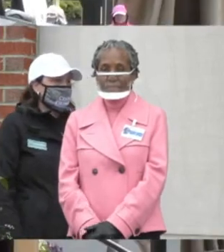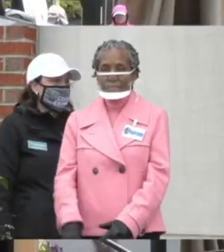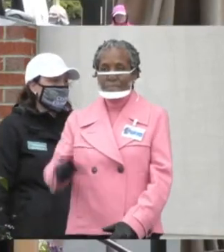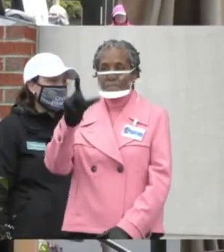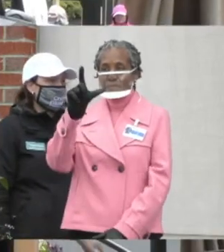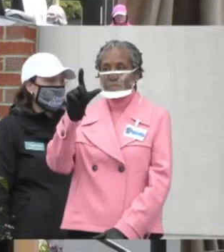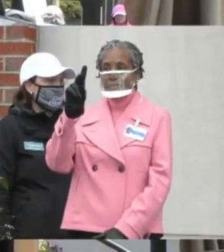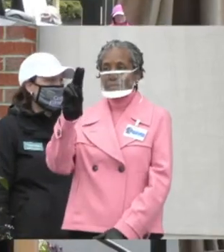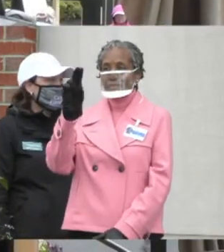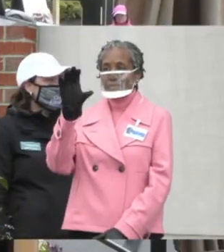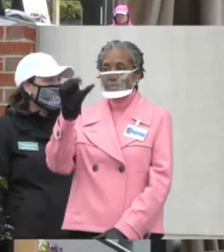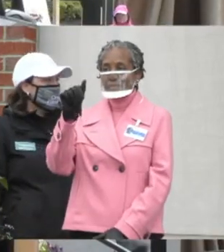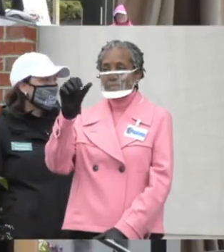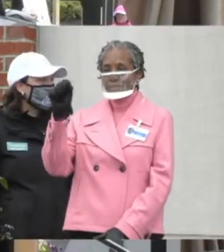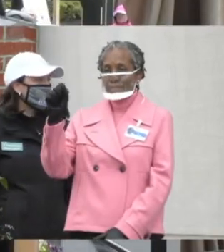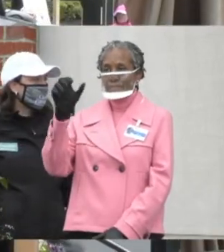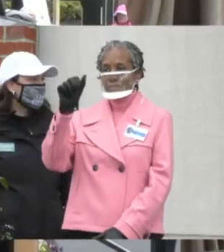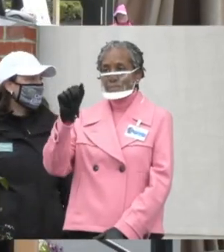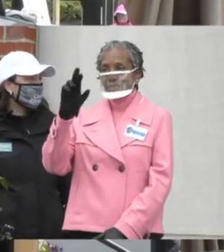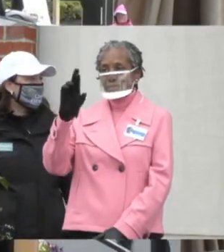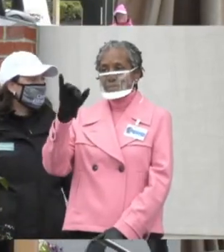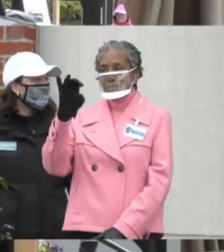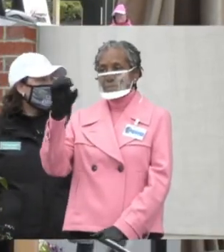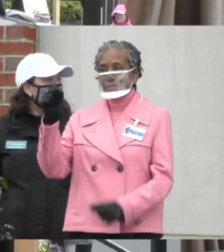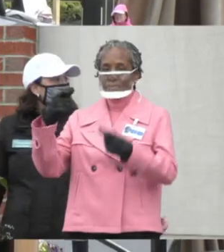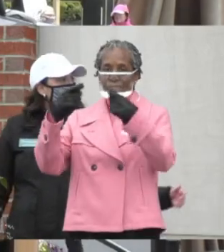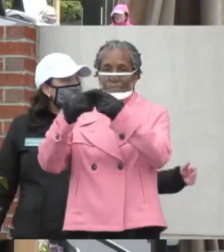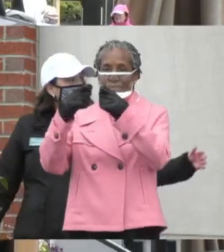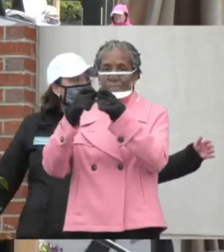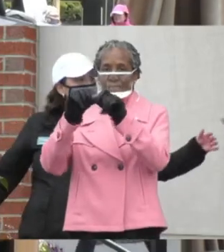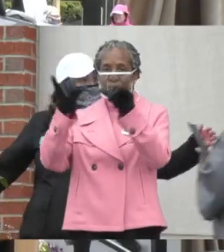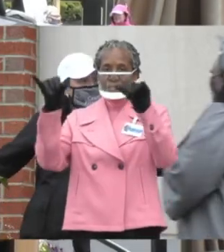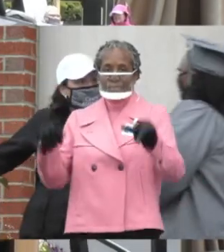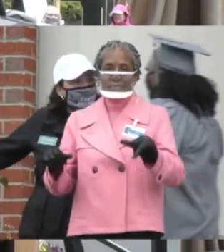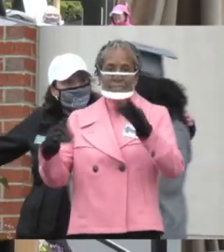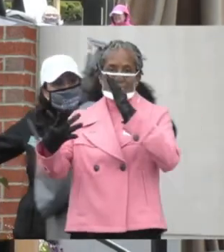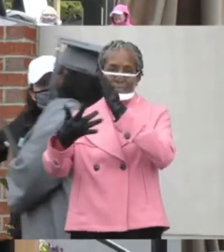Lucas Ayers, Electrical Systems Technology.